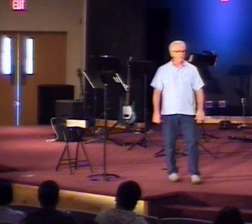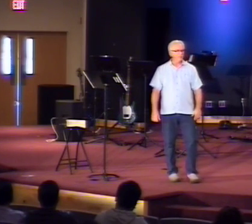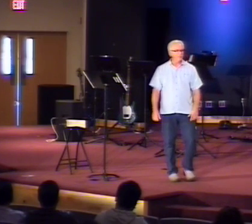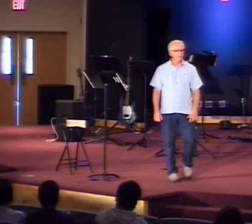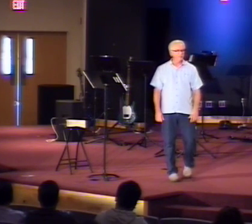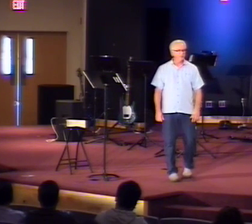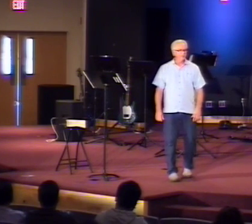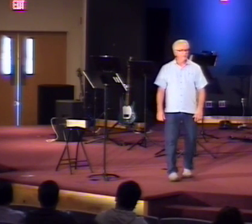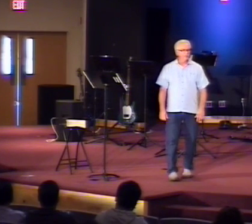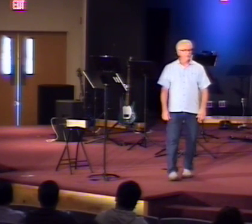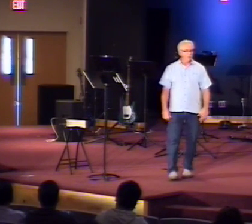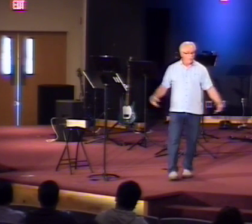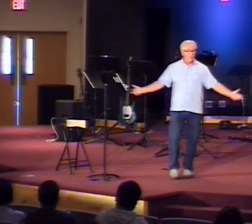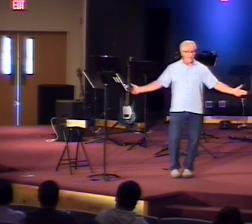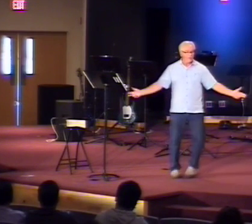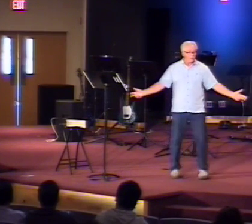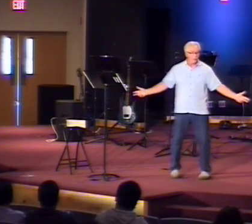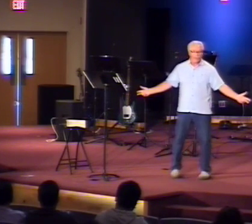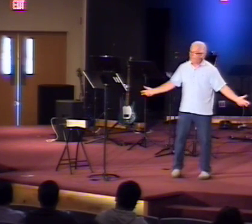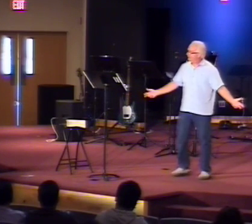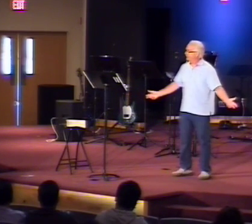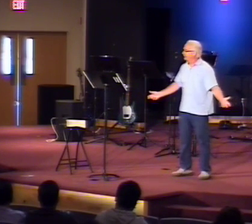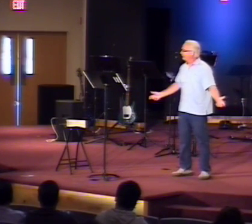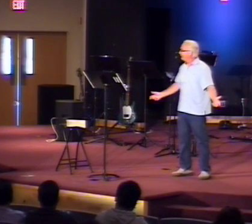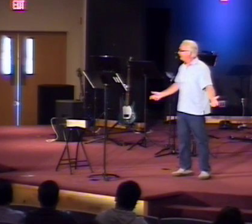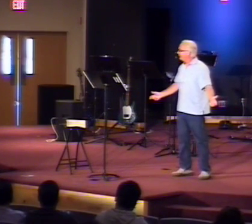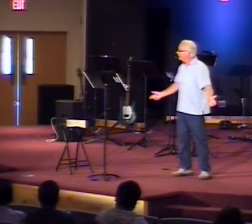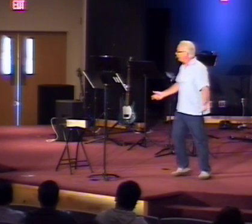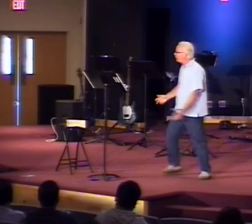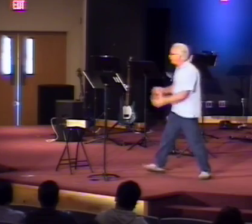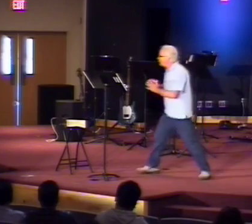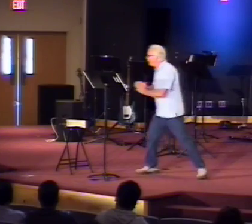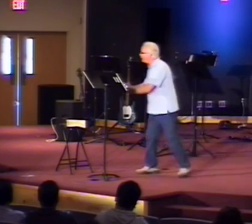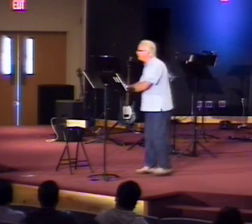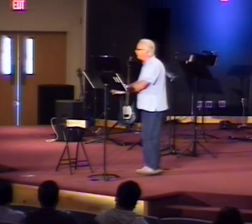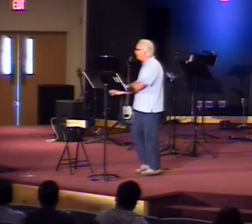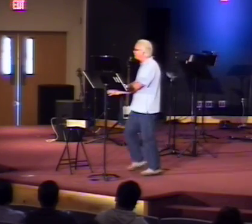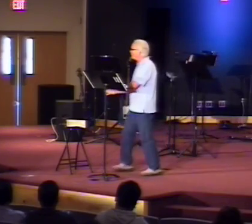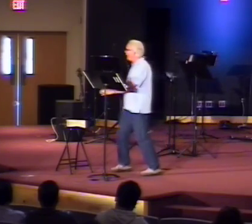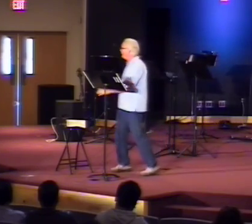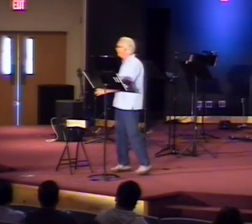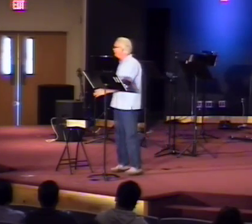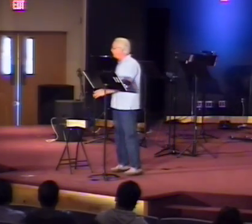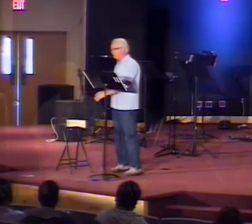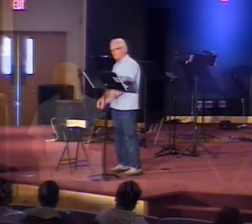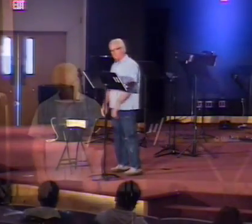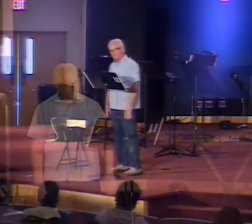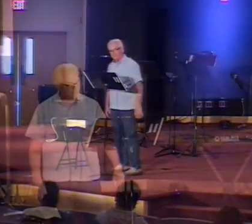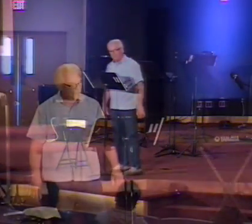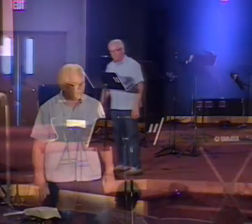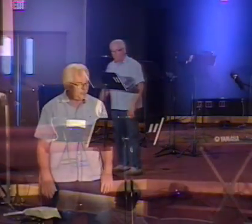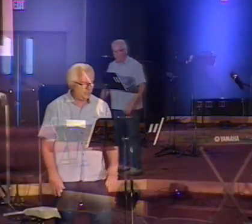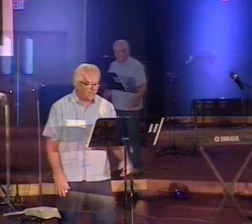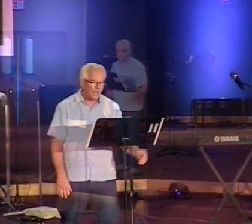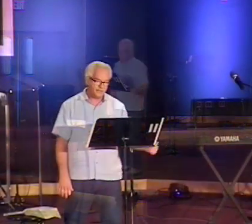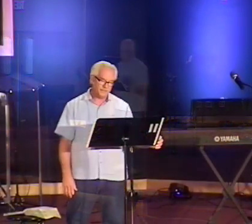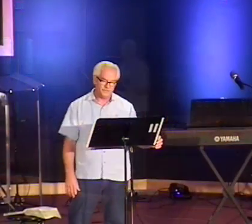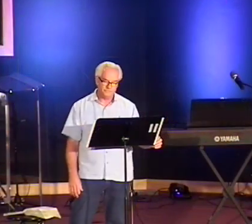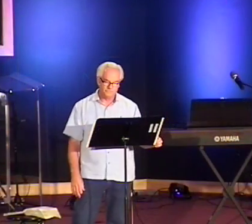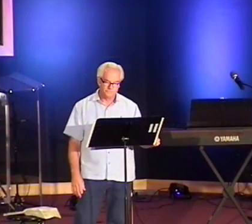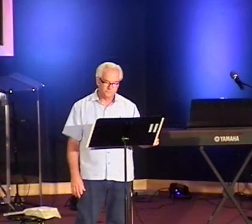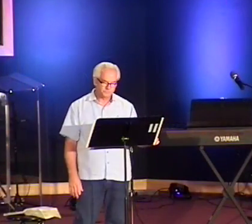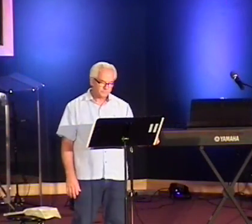our salvation. Should we make it or what? Should we be able to make it to the finish line? How could we